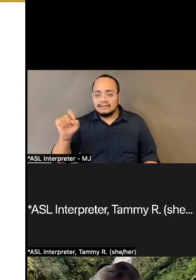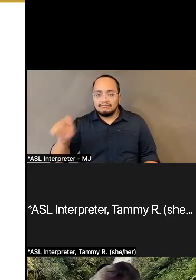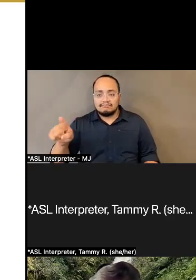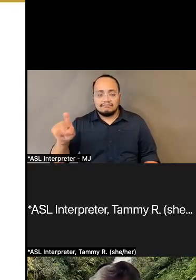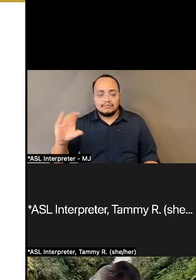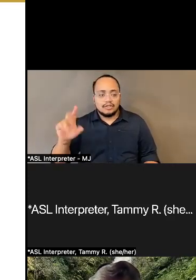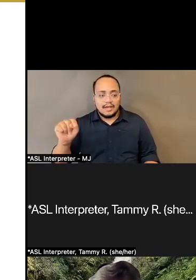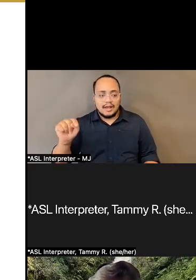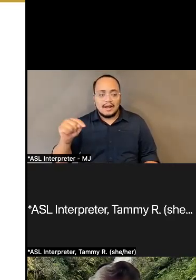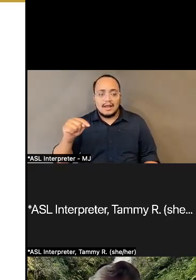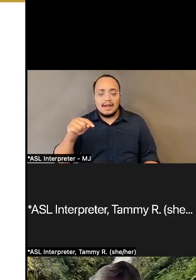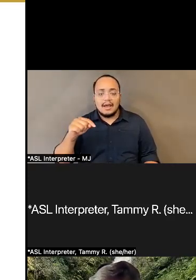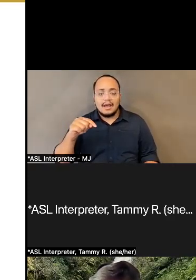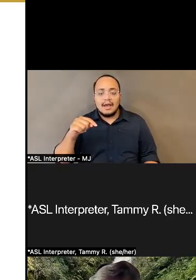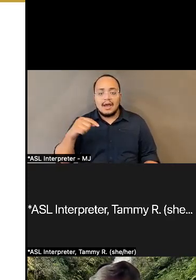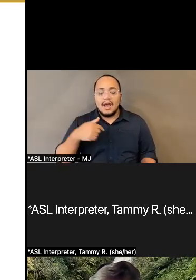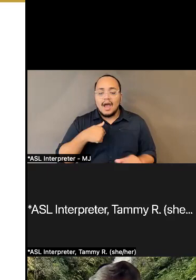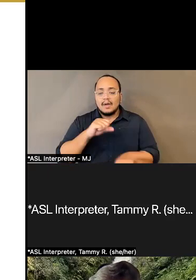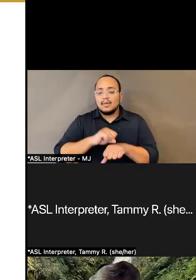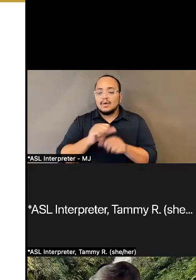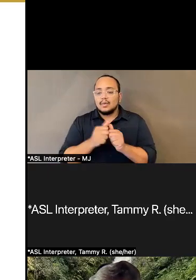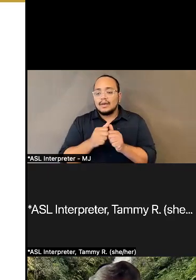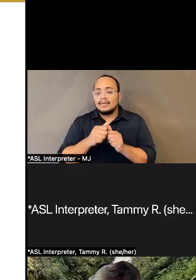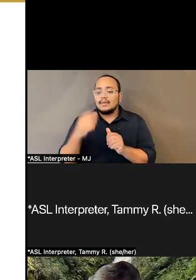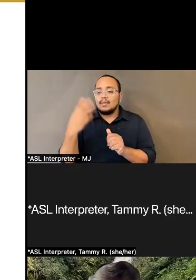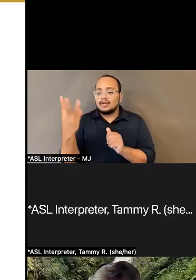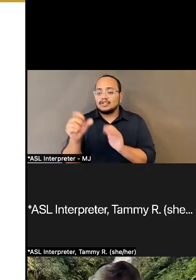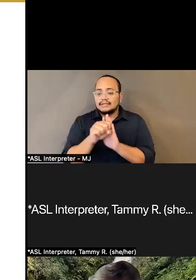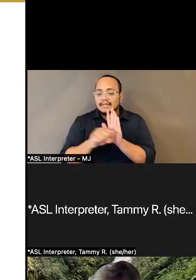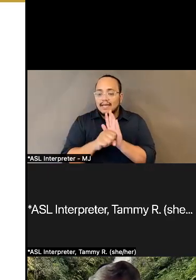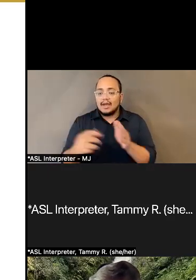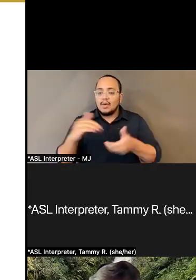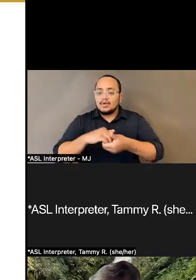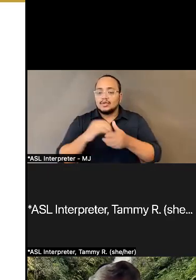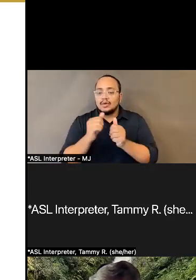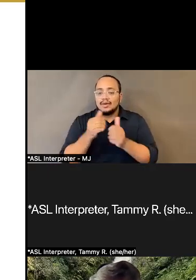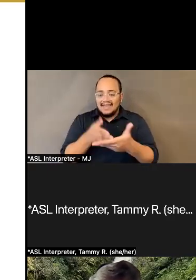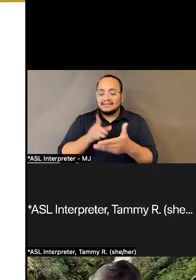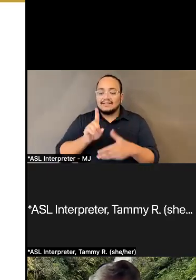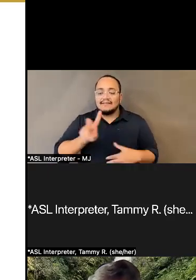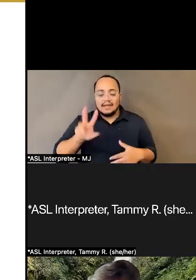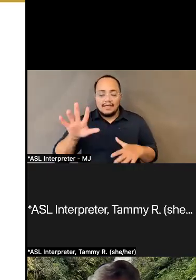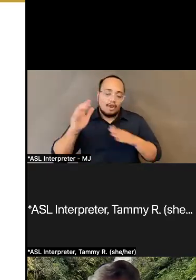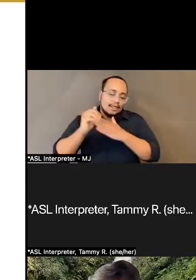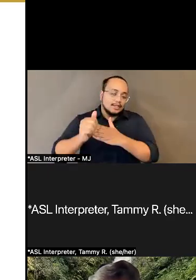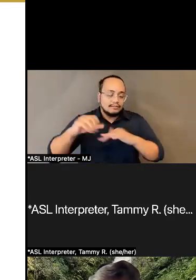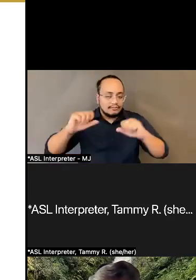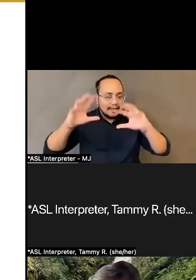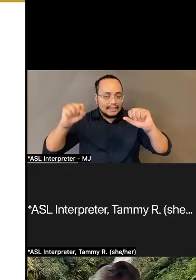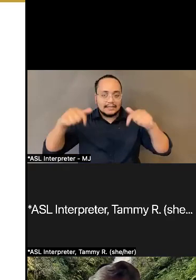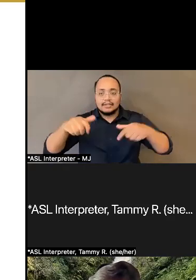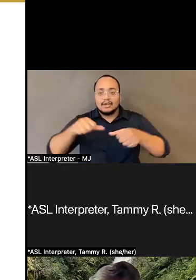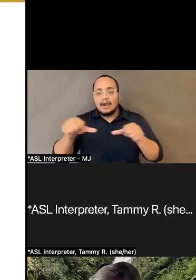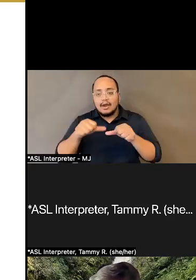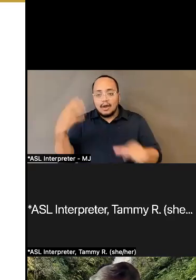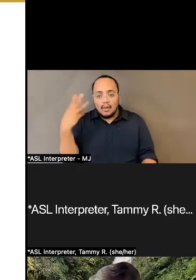I worked closely with the Washington State Coalition Against Domestic Violence, and their leadership has been amazing in this area. And